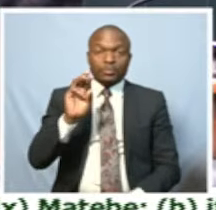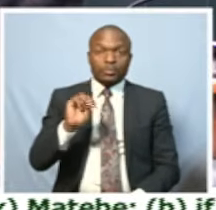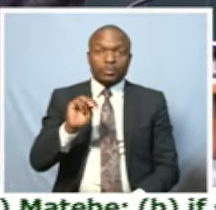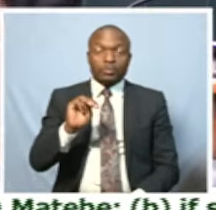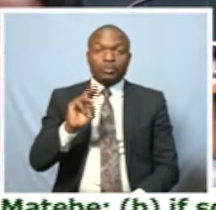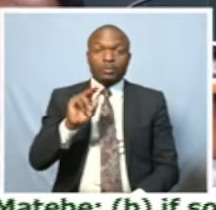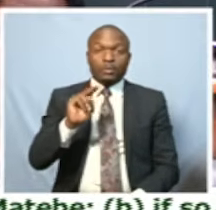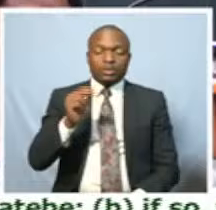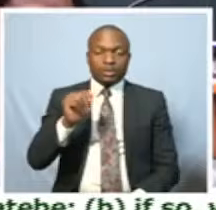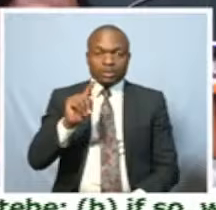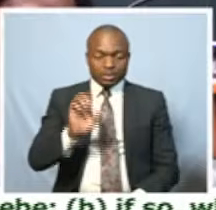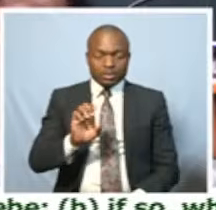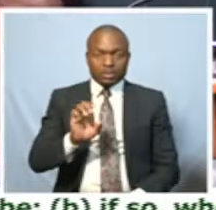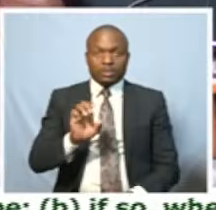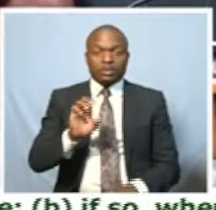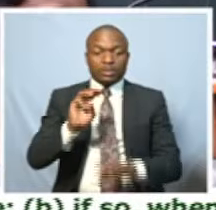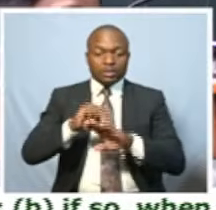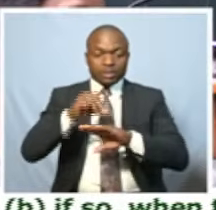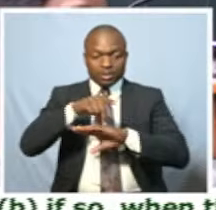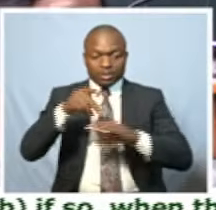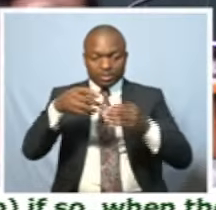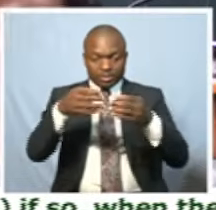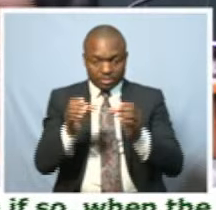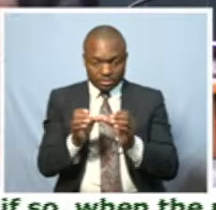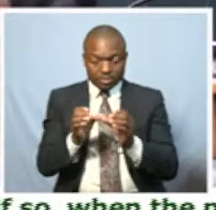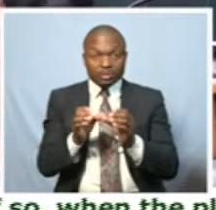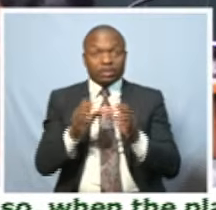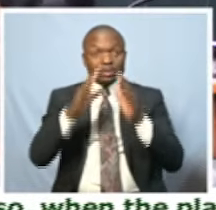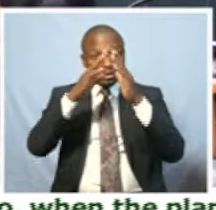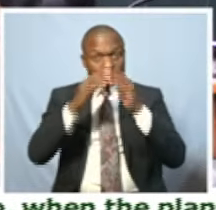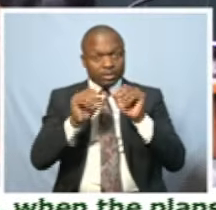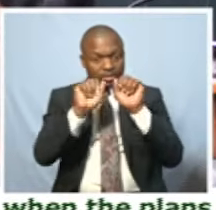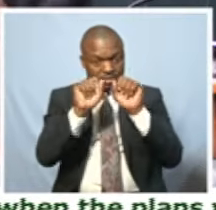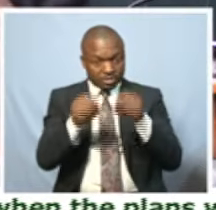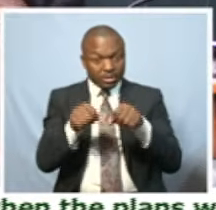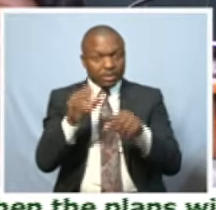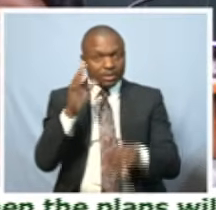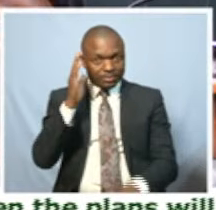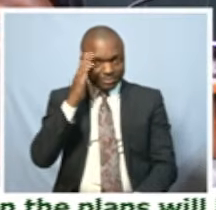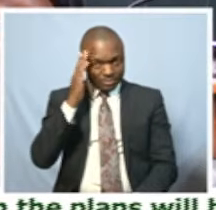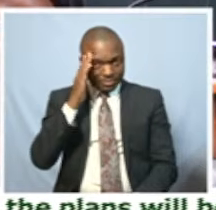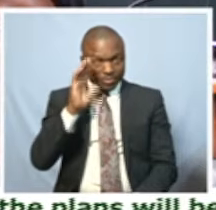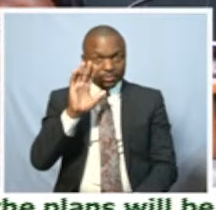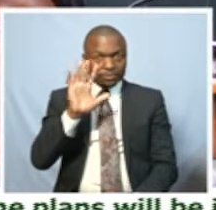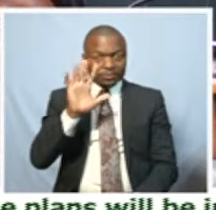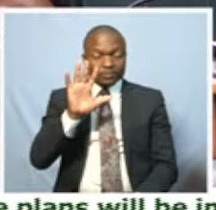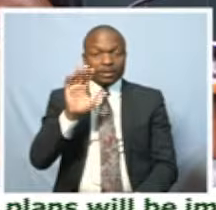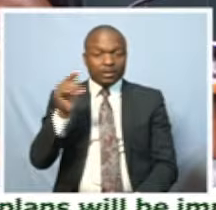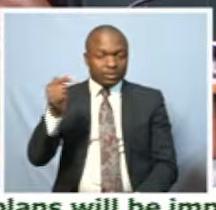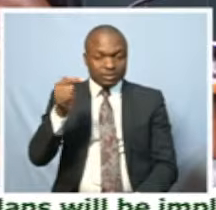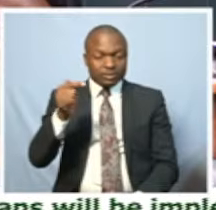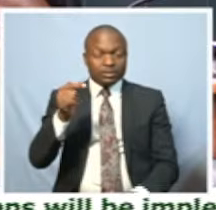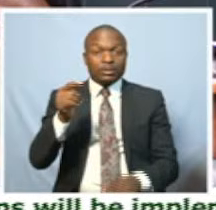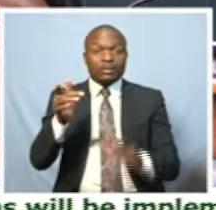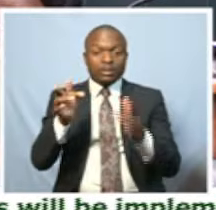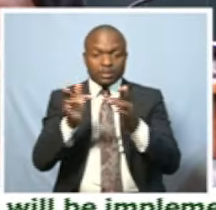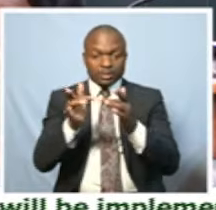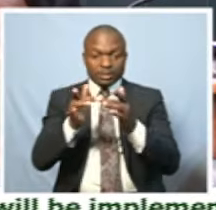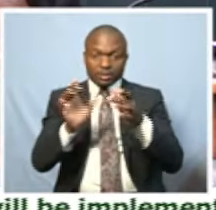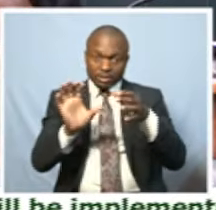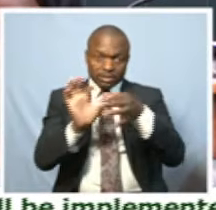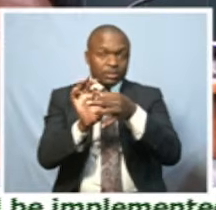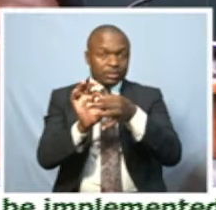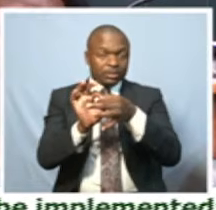in Pika parliamentary constituency. The House may wish to note that 5G network connectivity